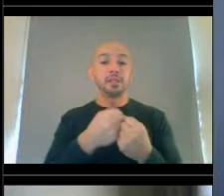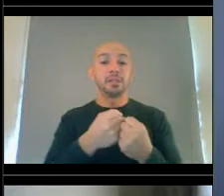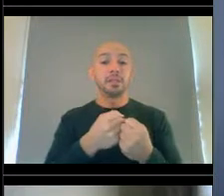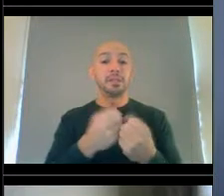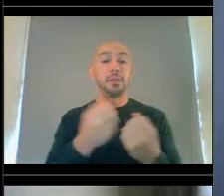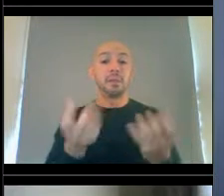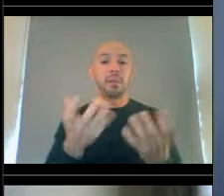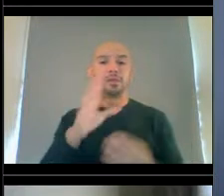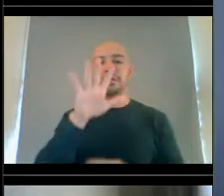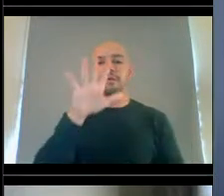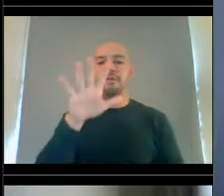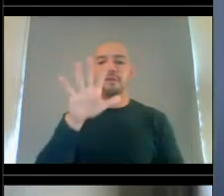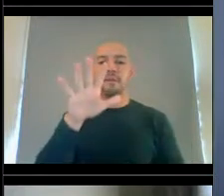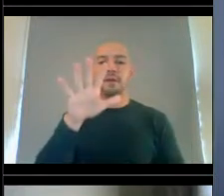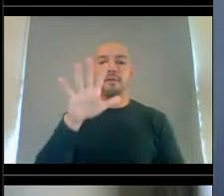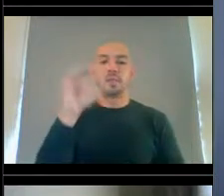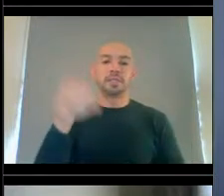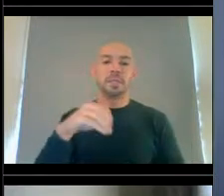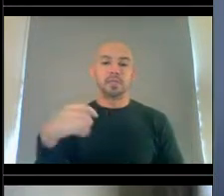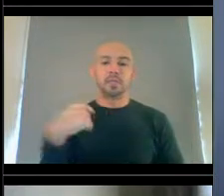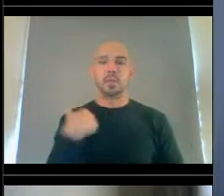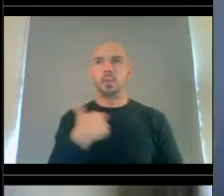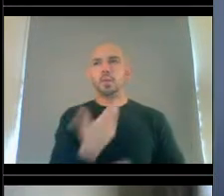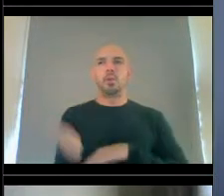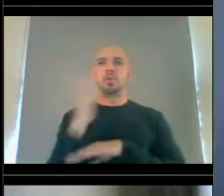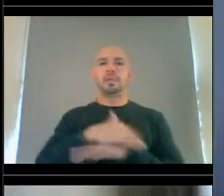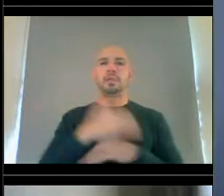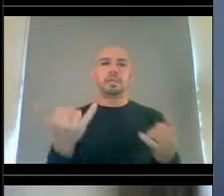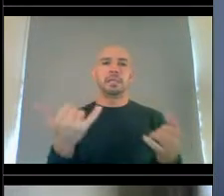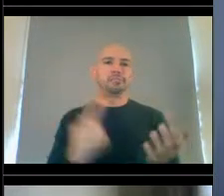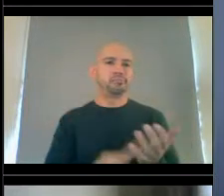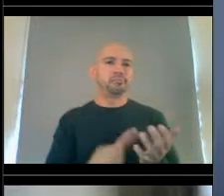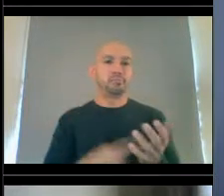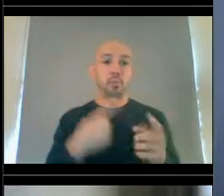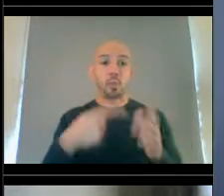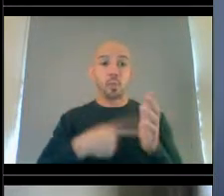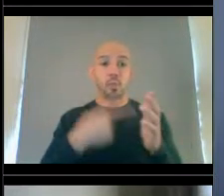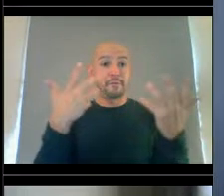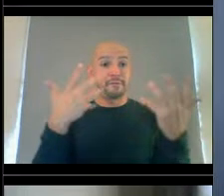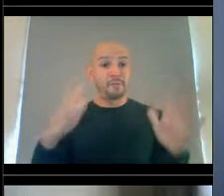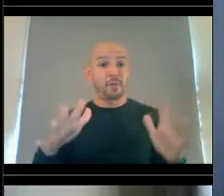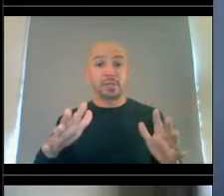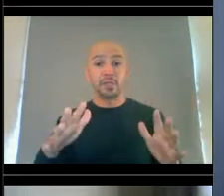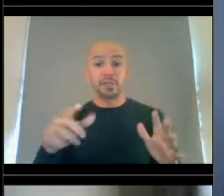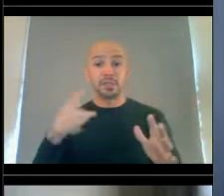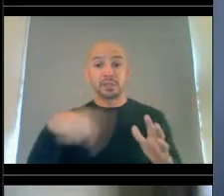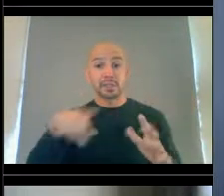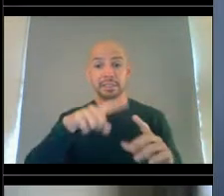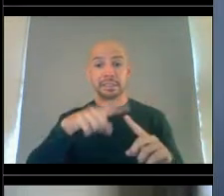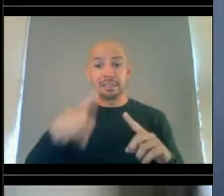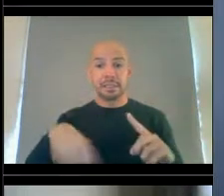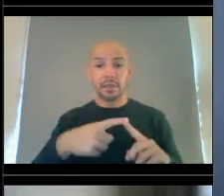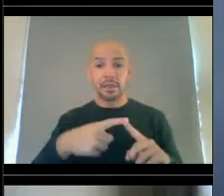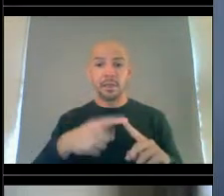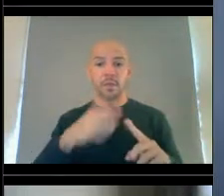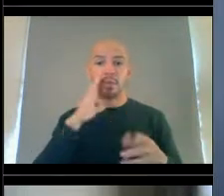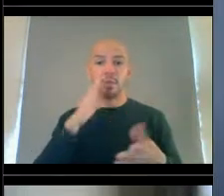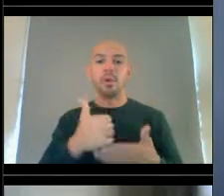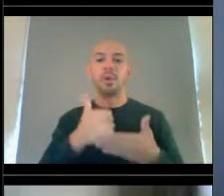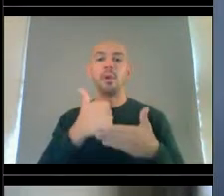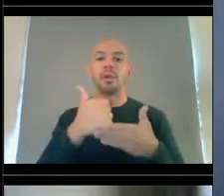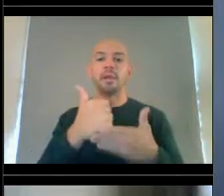um all day today once completed the seven cycle two projects will save 250 million person hours of